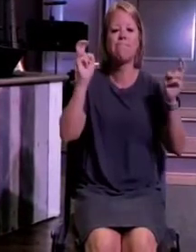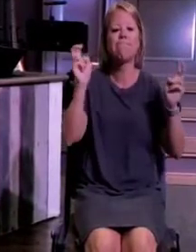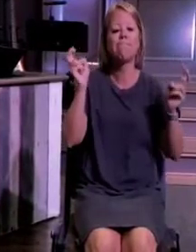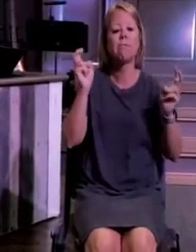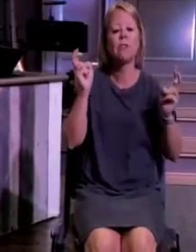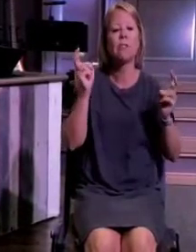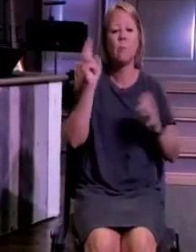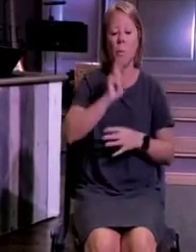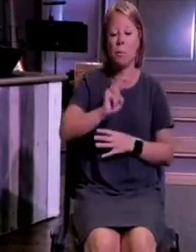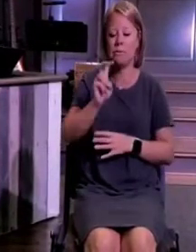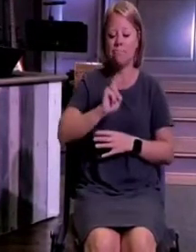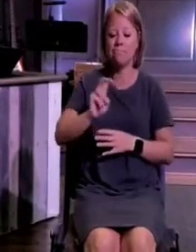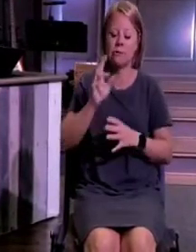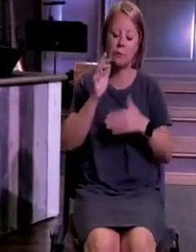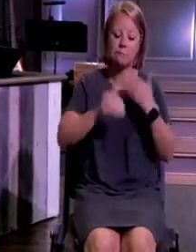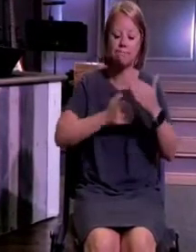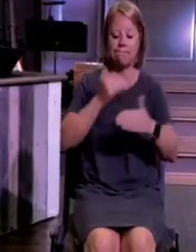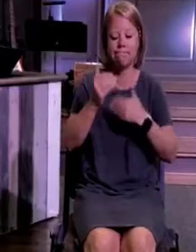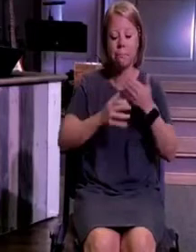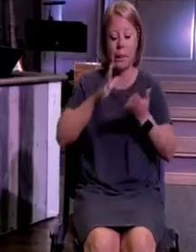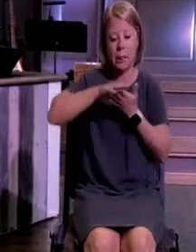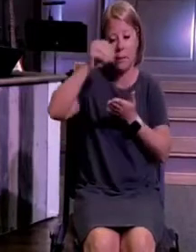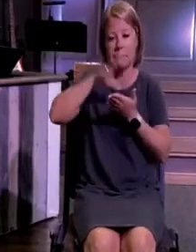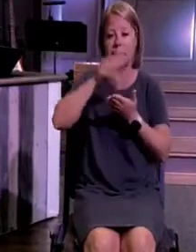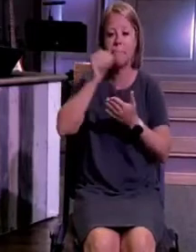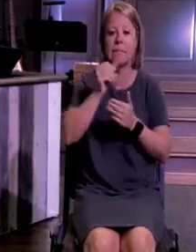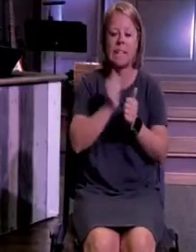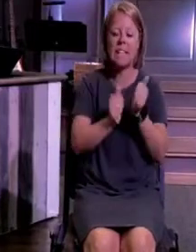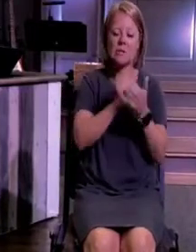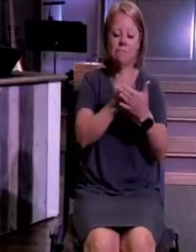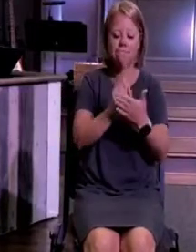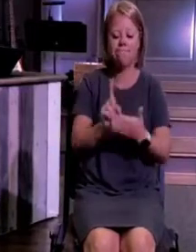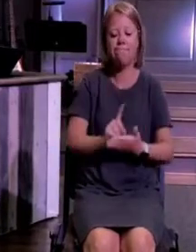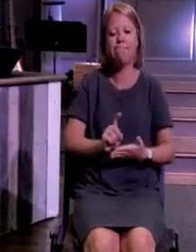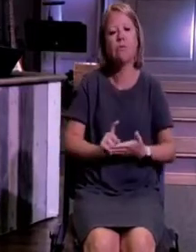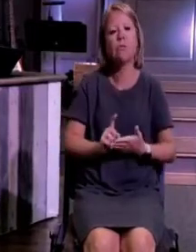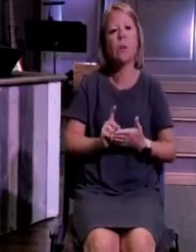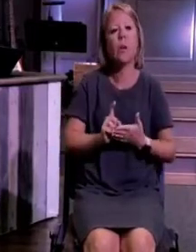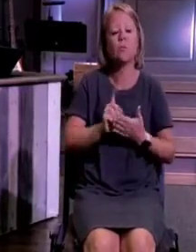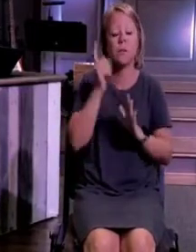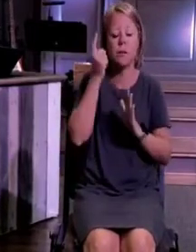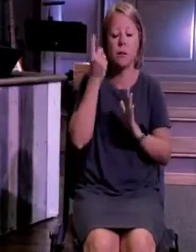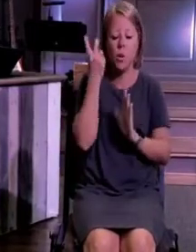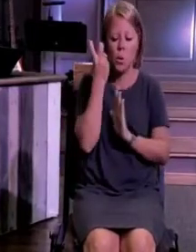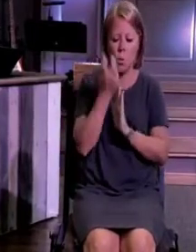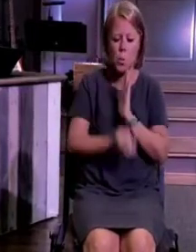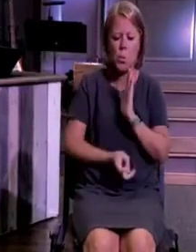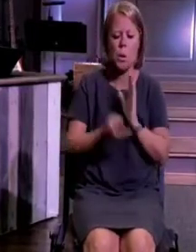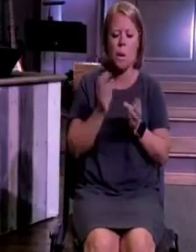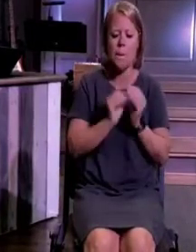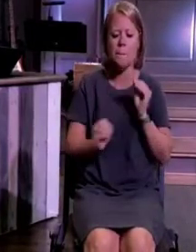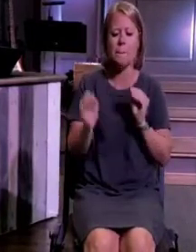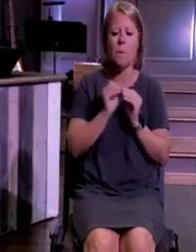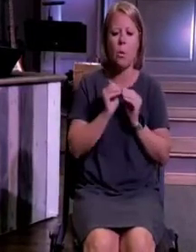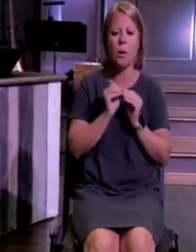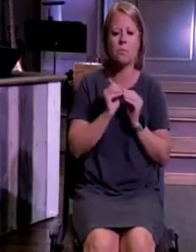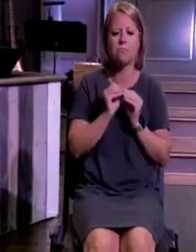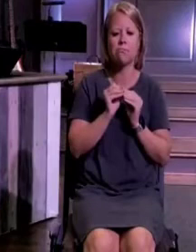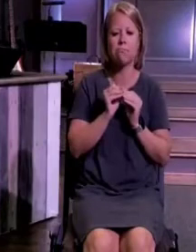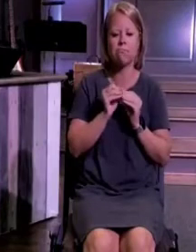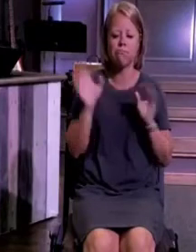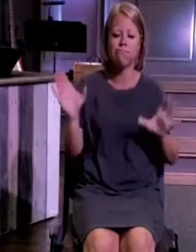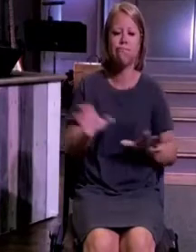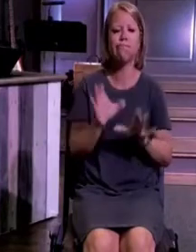journeying on for the next few weeks, each and every week, it will get more intense, more involved as we study and